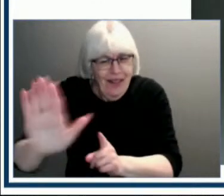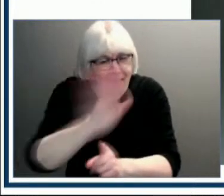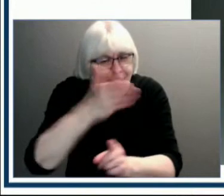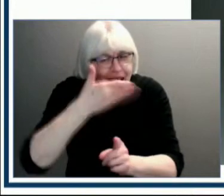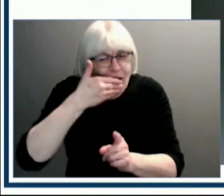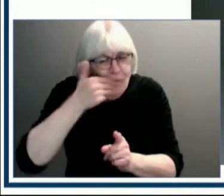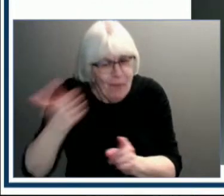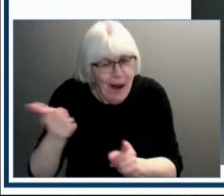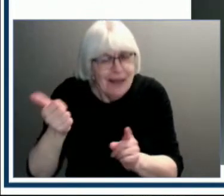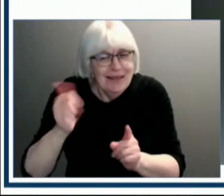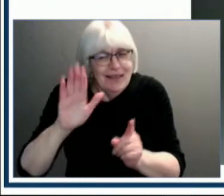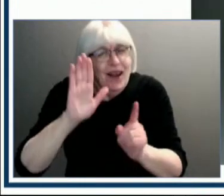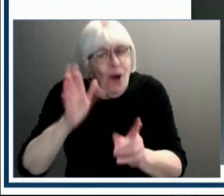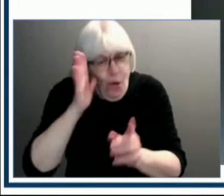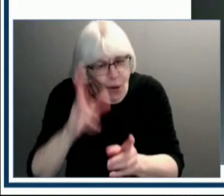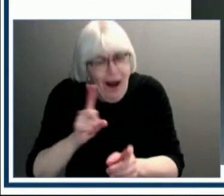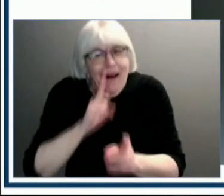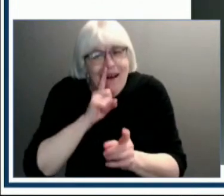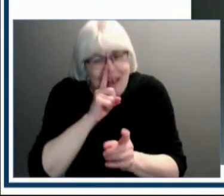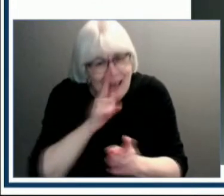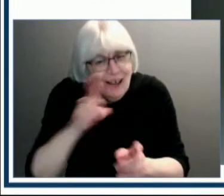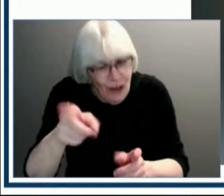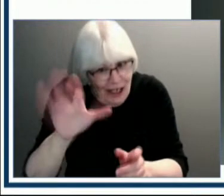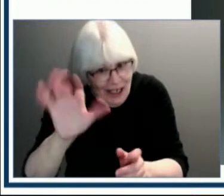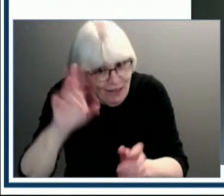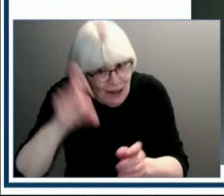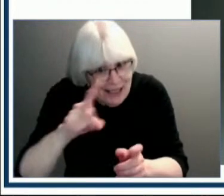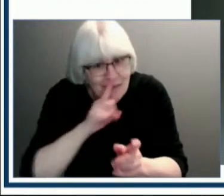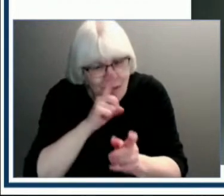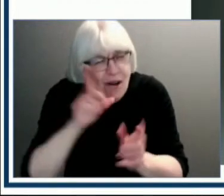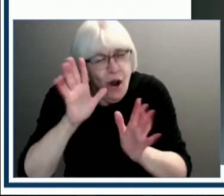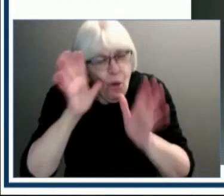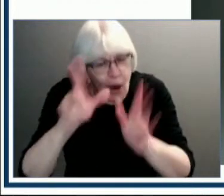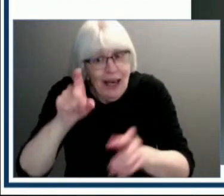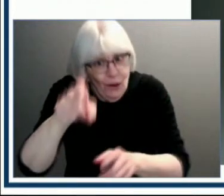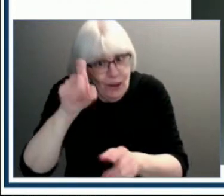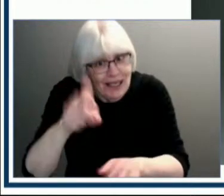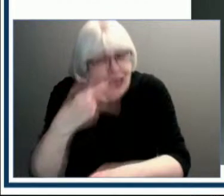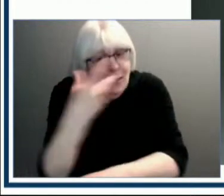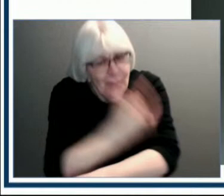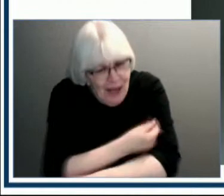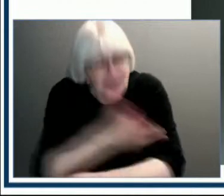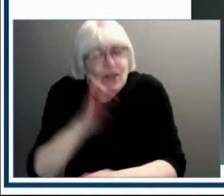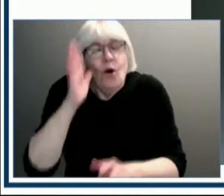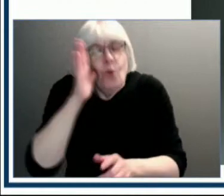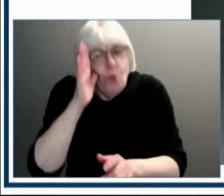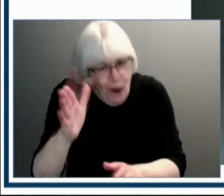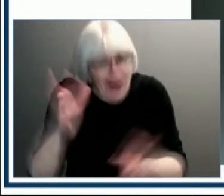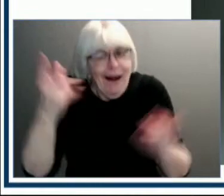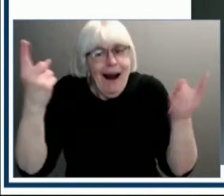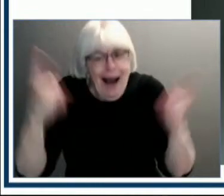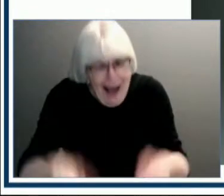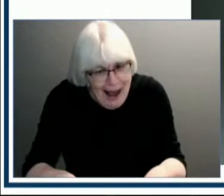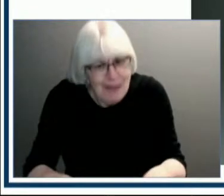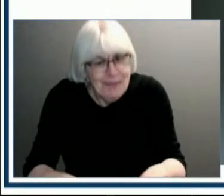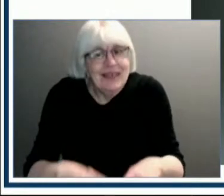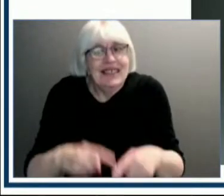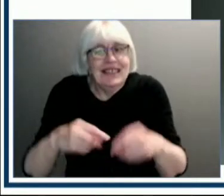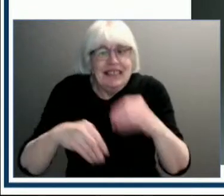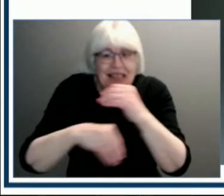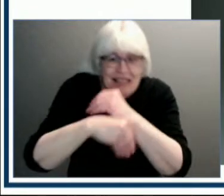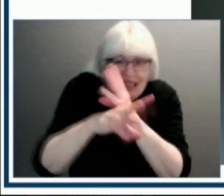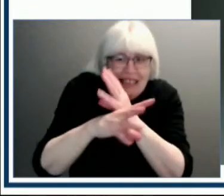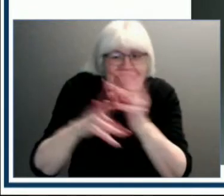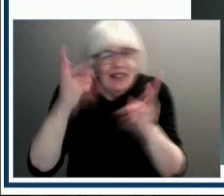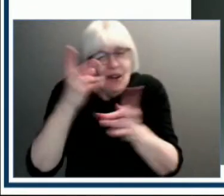need a vaccine, you will get one. And if you need care, urgent care, you will get it. But it's much more easier